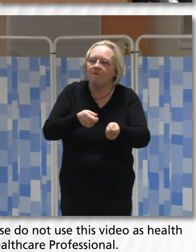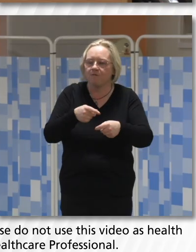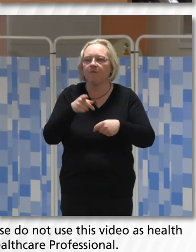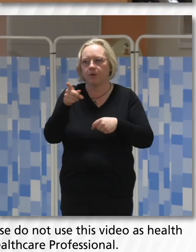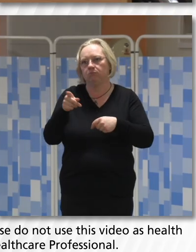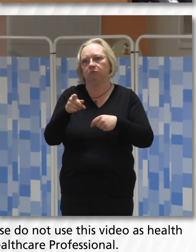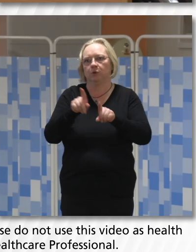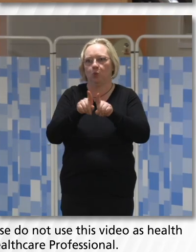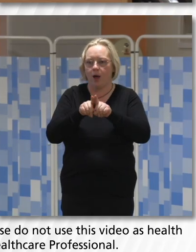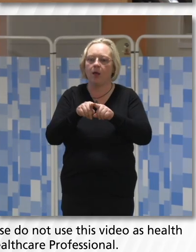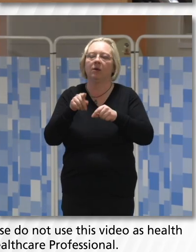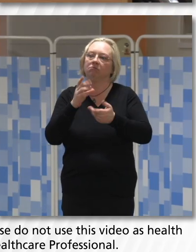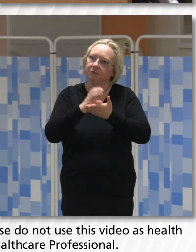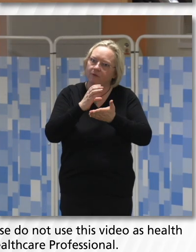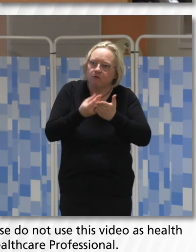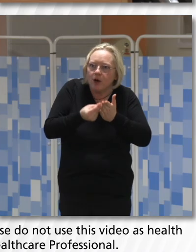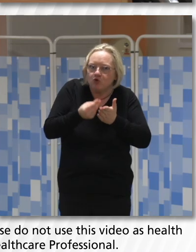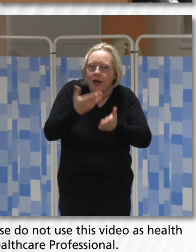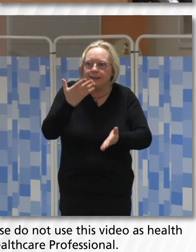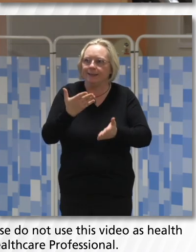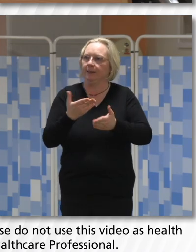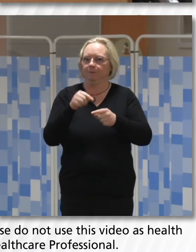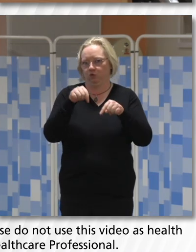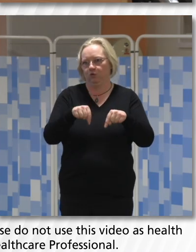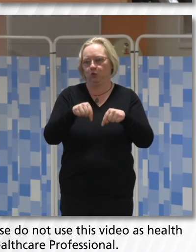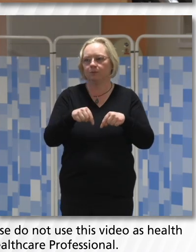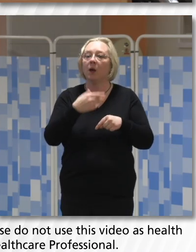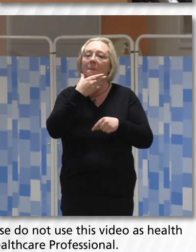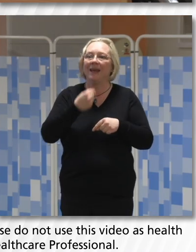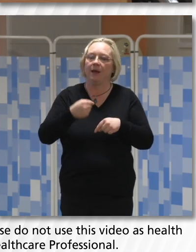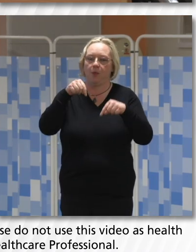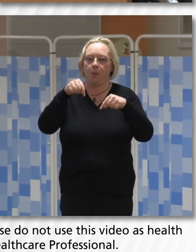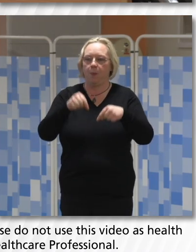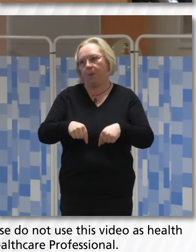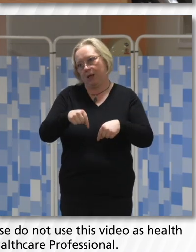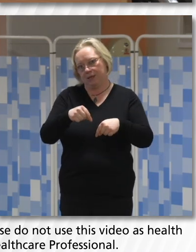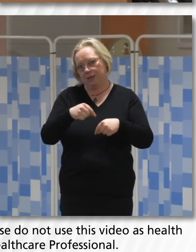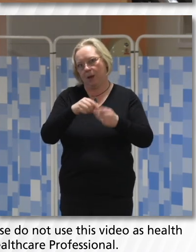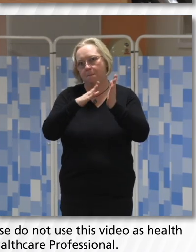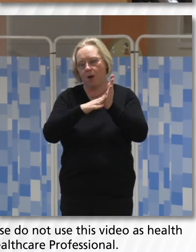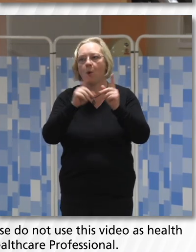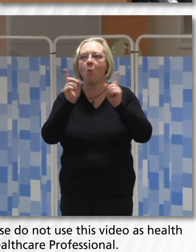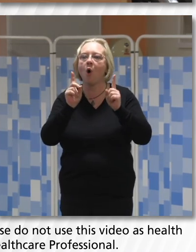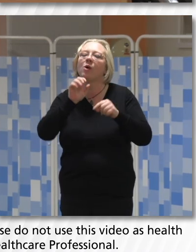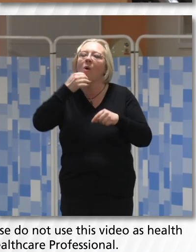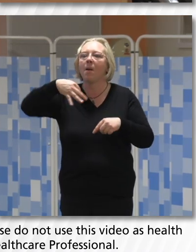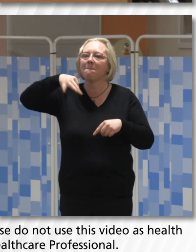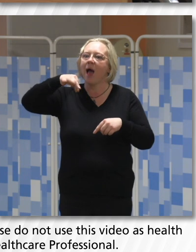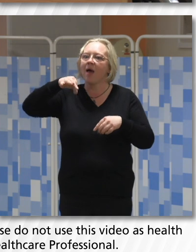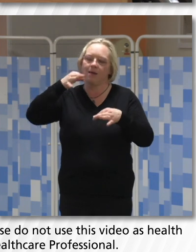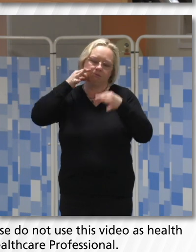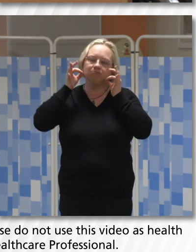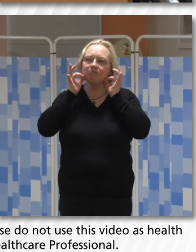has his own particular fundraiser, and his beard adventure this month is to have bells on his beard. So he's